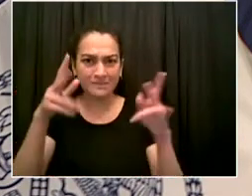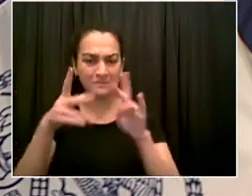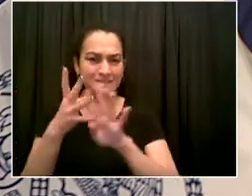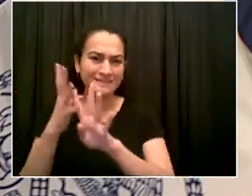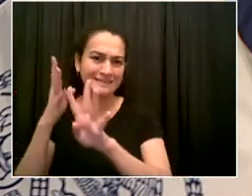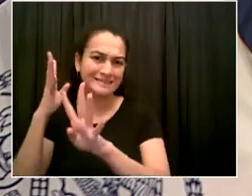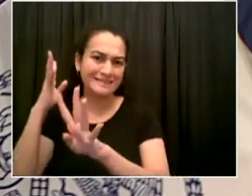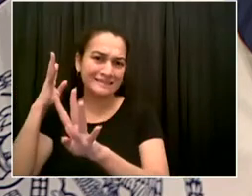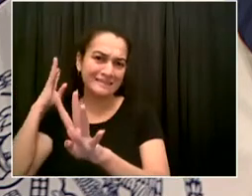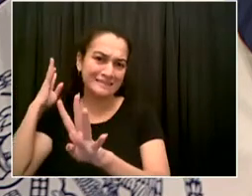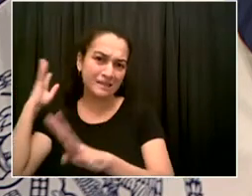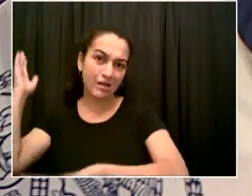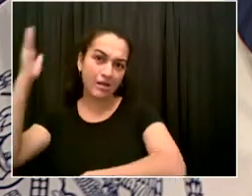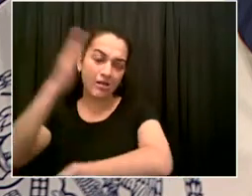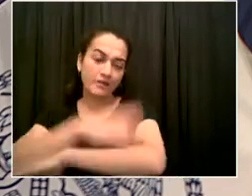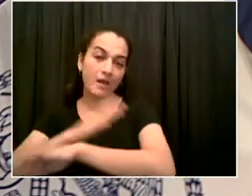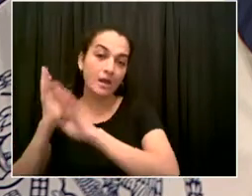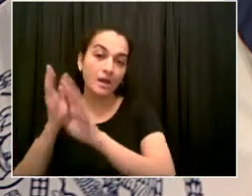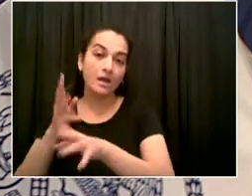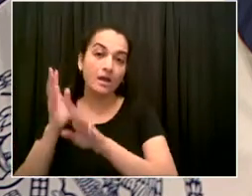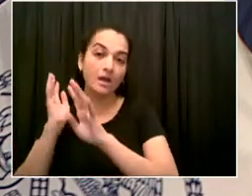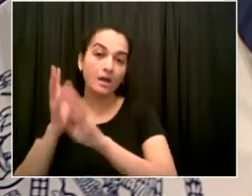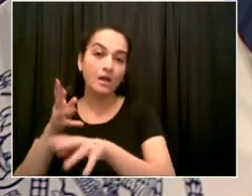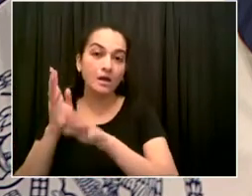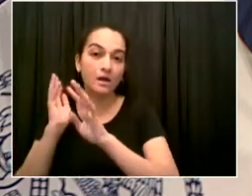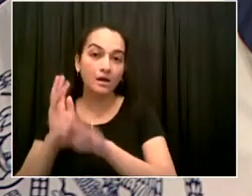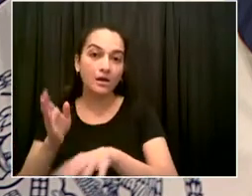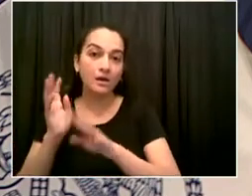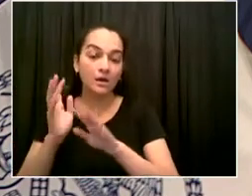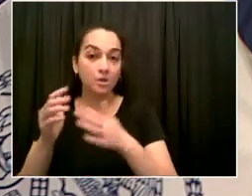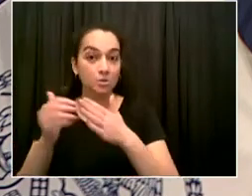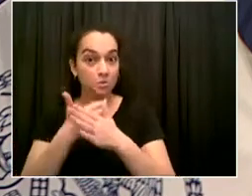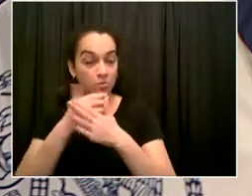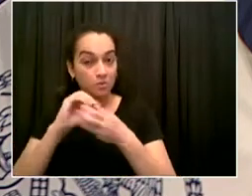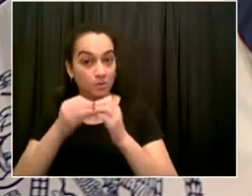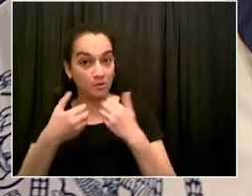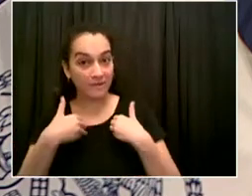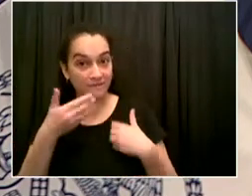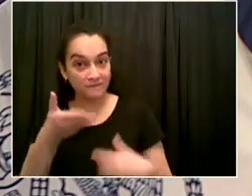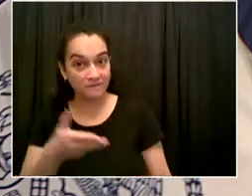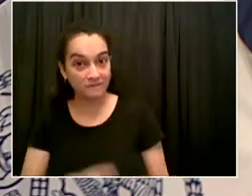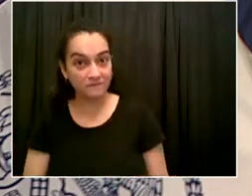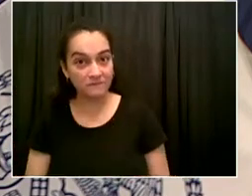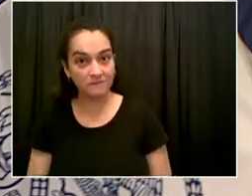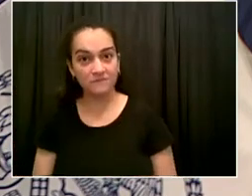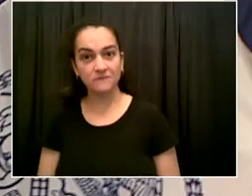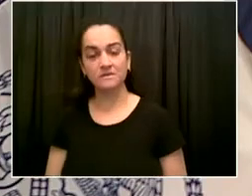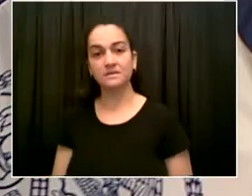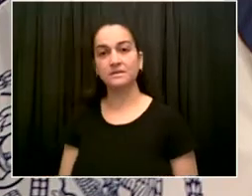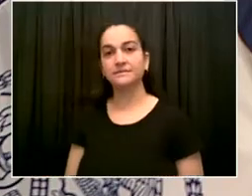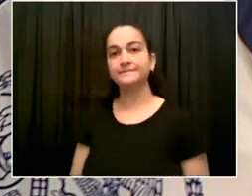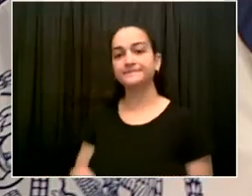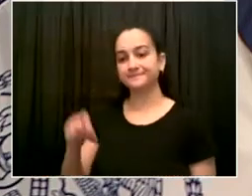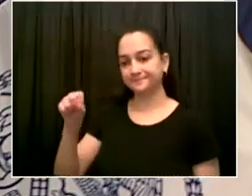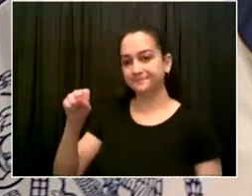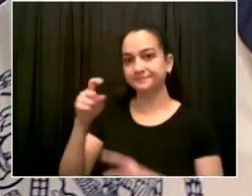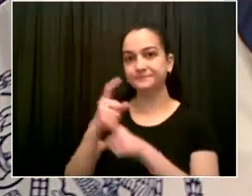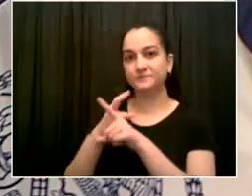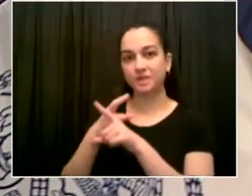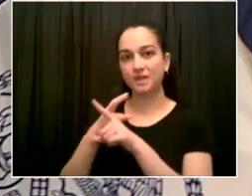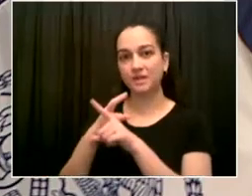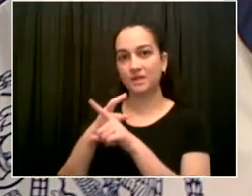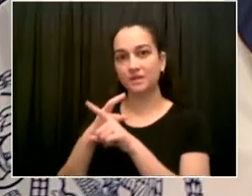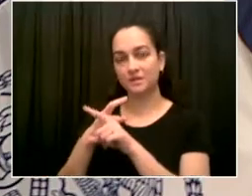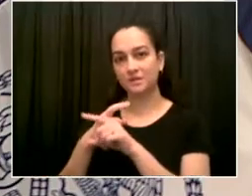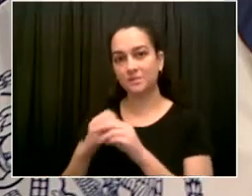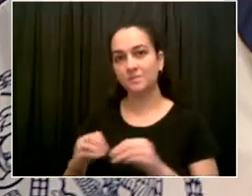are definitely seeing what you just saw. People have been reporting at sites where previously it was sort of people were coming up